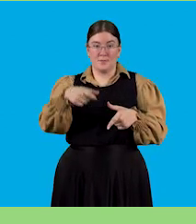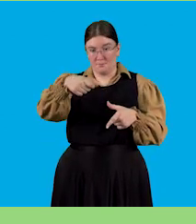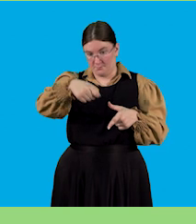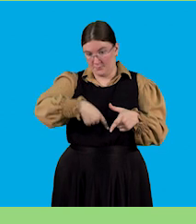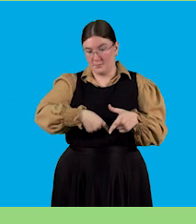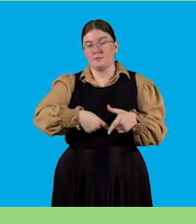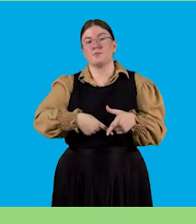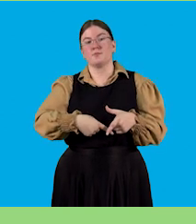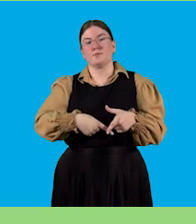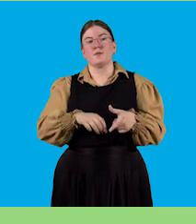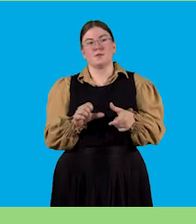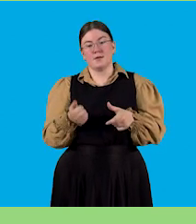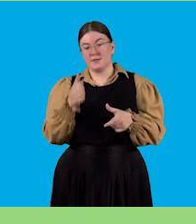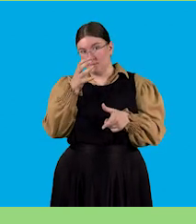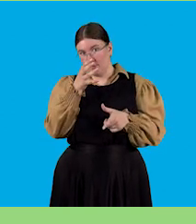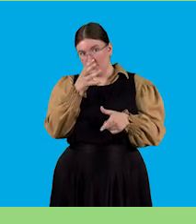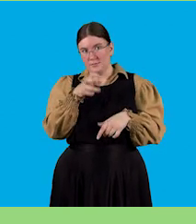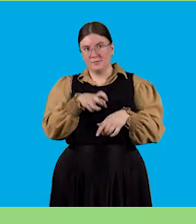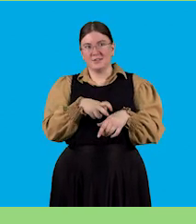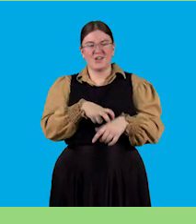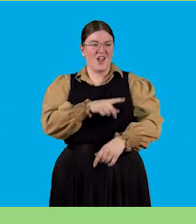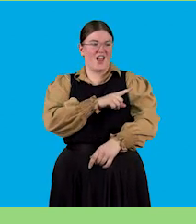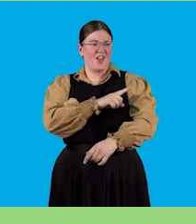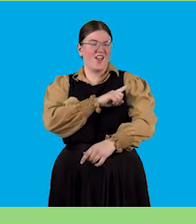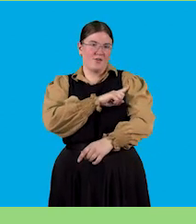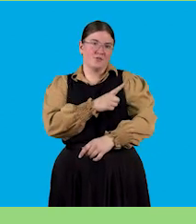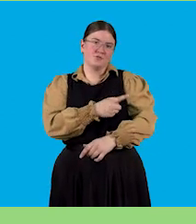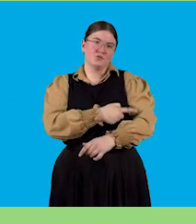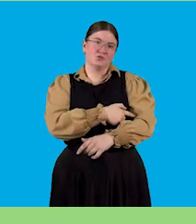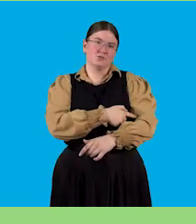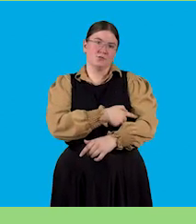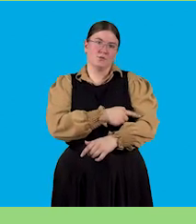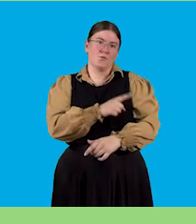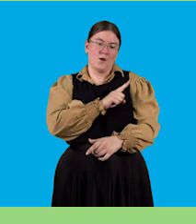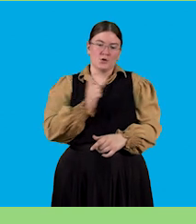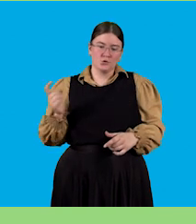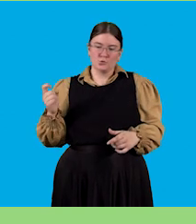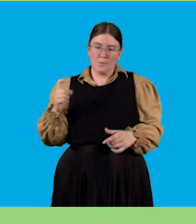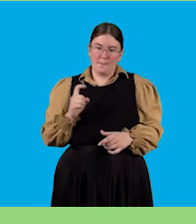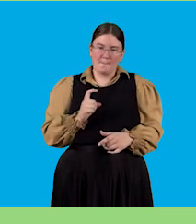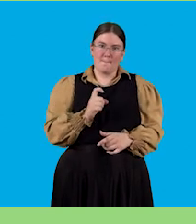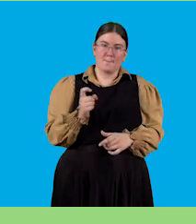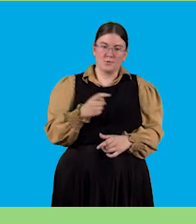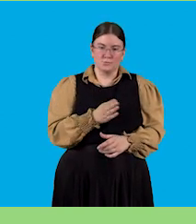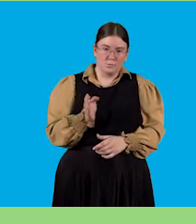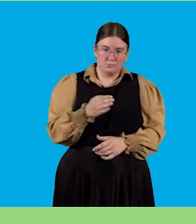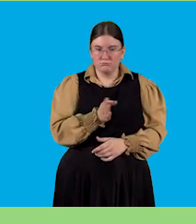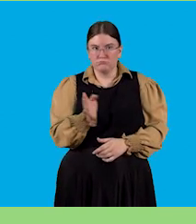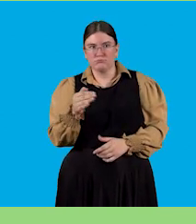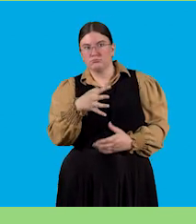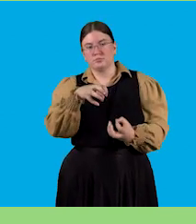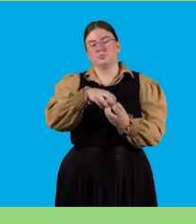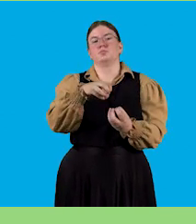deposited in here, and then the sperm will need energy to swim to